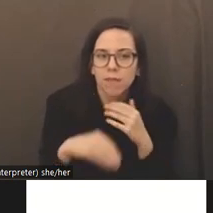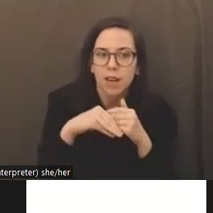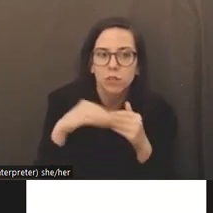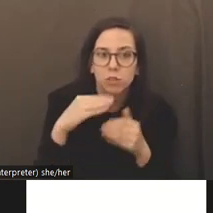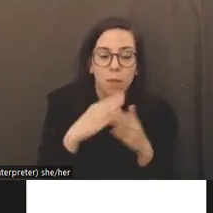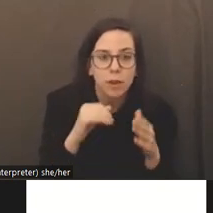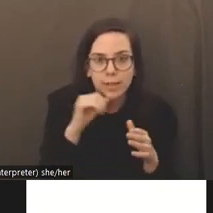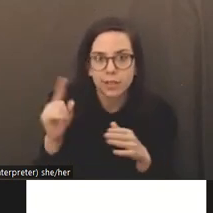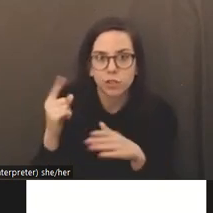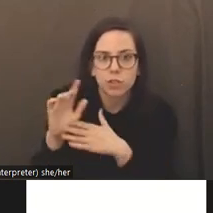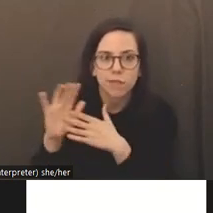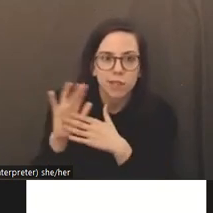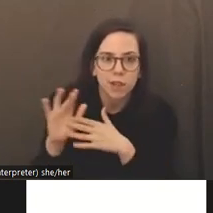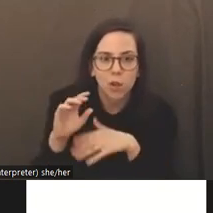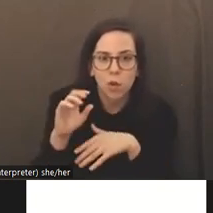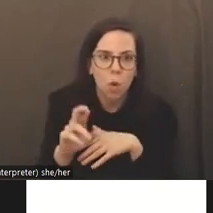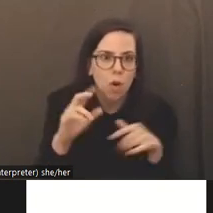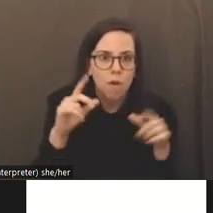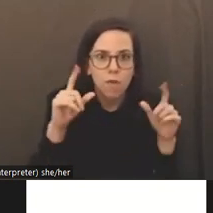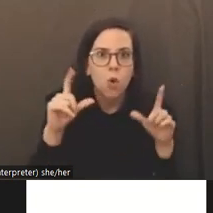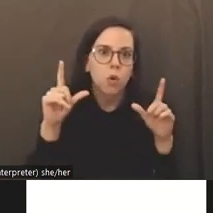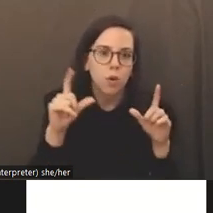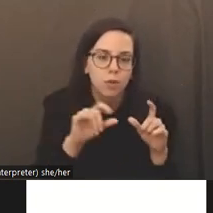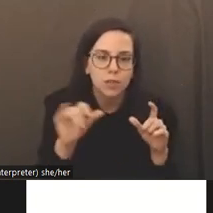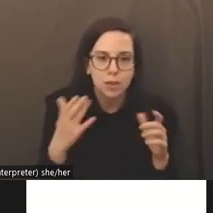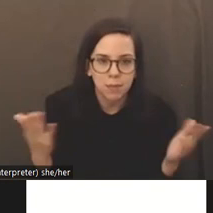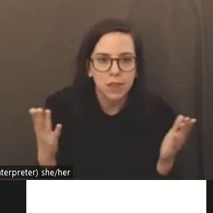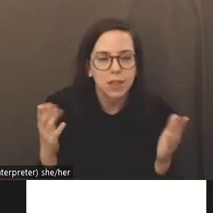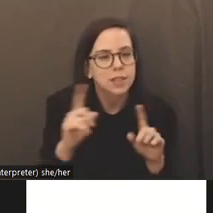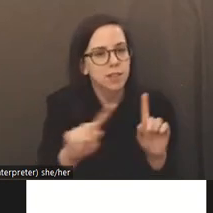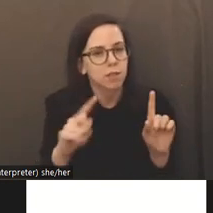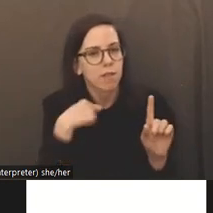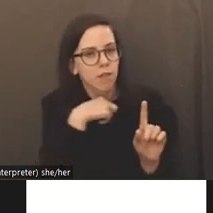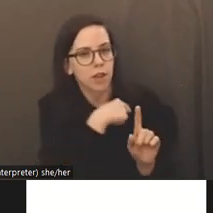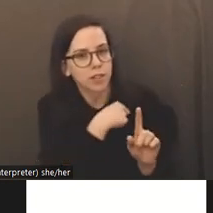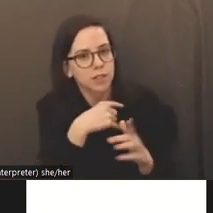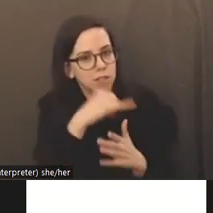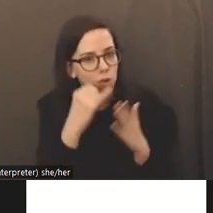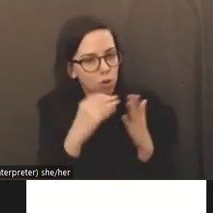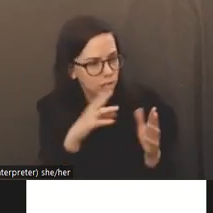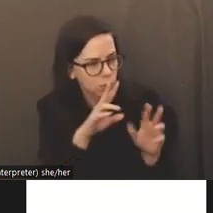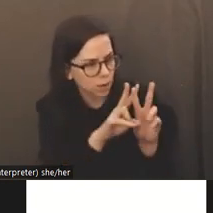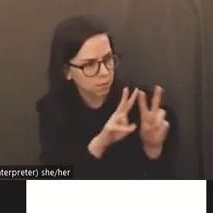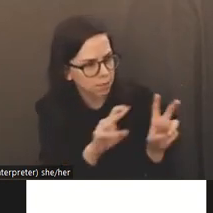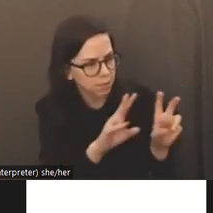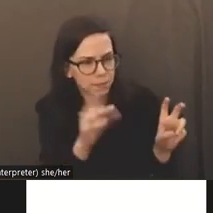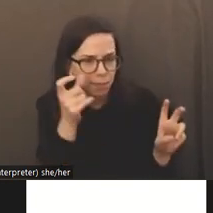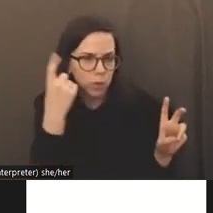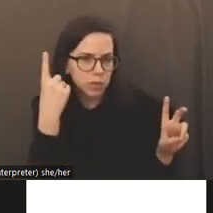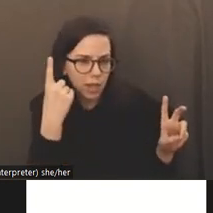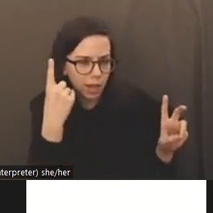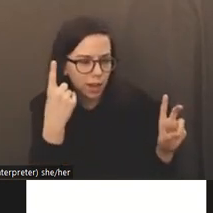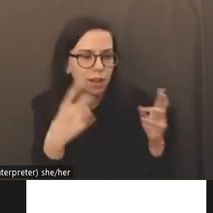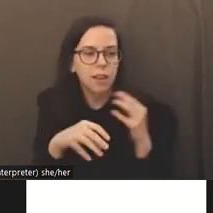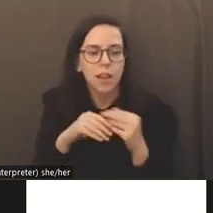video or a straightforward photography of that same subject, right? So the artist is interpreting it, they're putting their